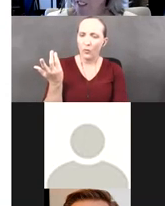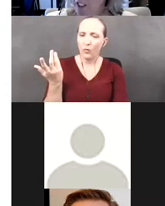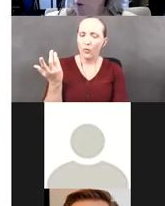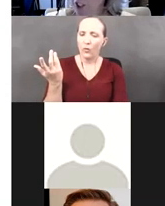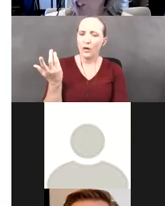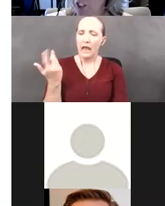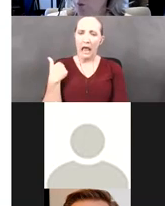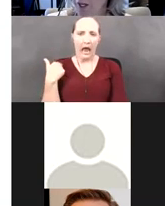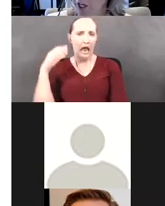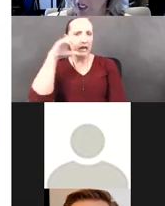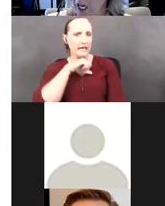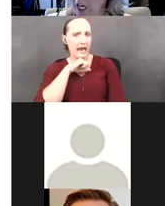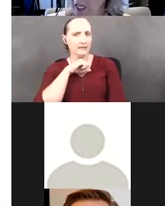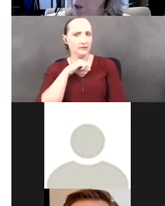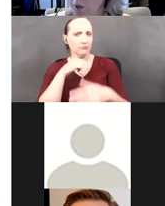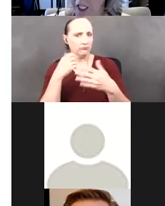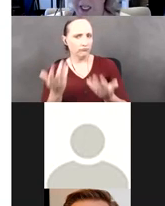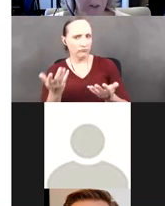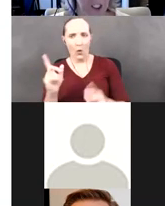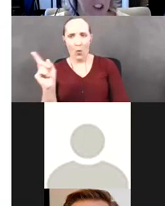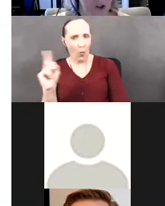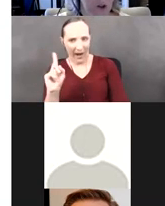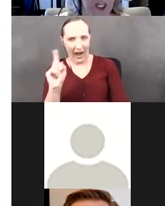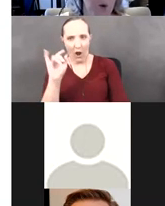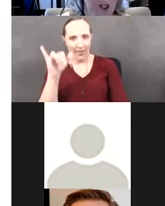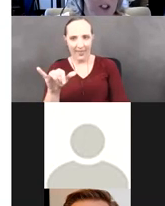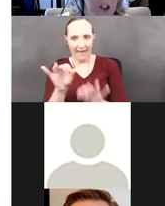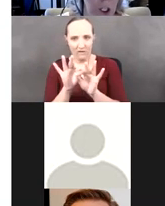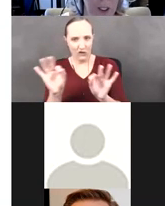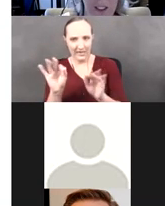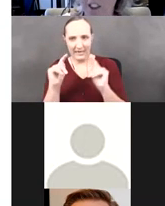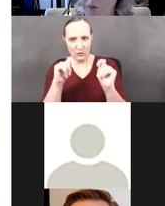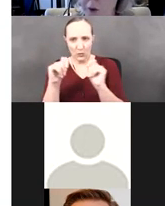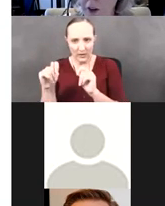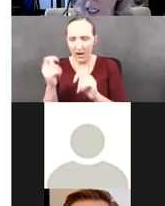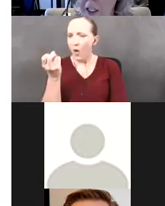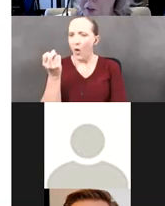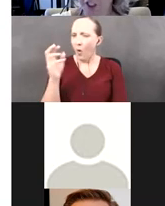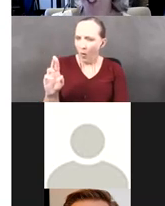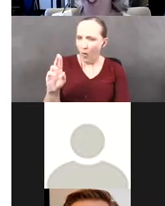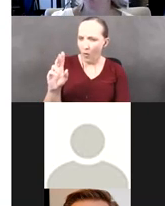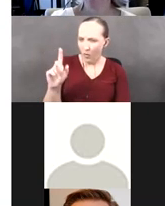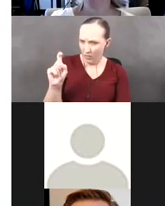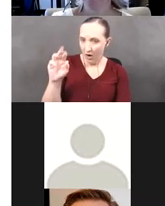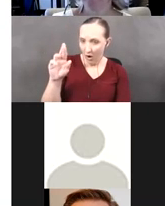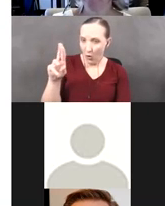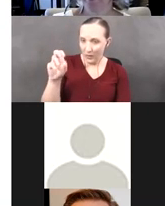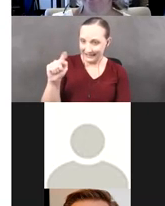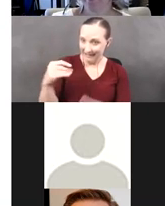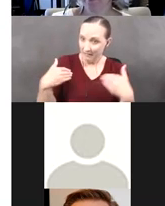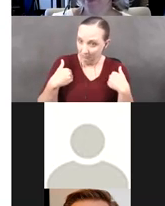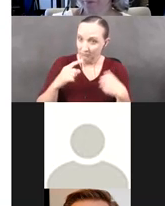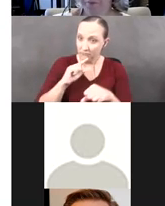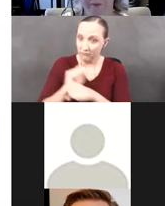I guess the question is, where Creo que la can we get pregunta free es dónde tutoring, or is podemos recibir RUSD esa tutoría providing free gratuita tutoring? o